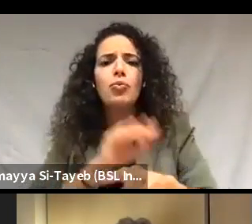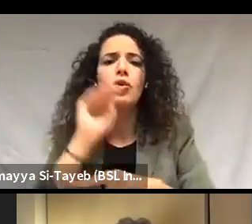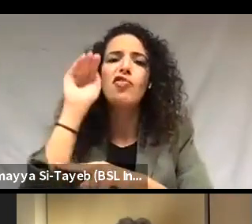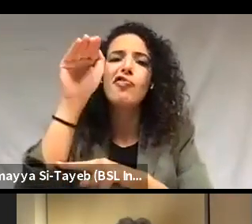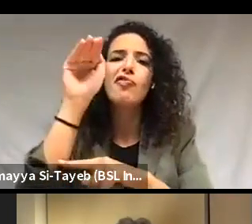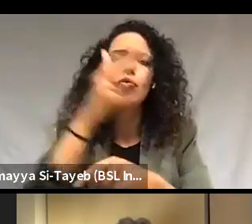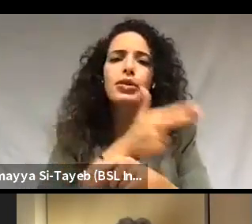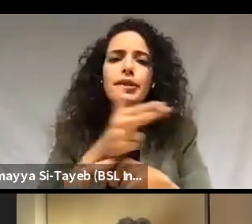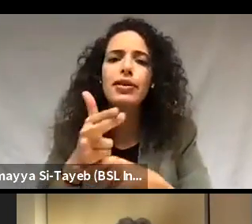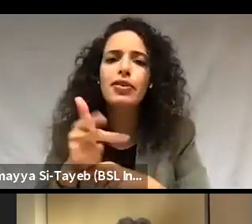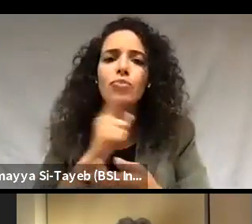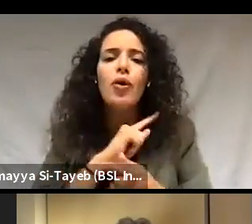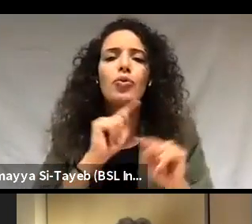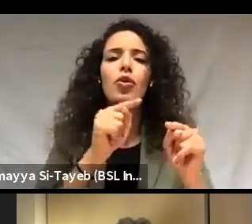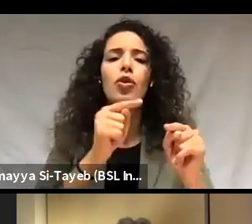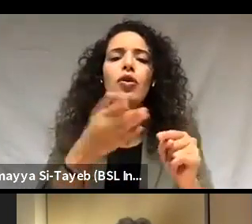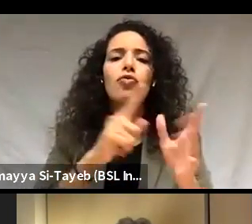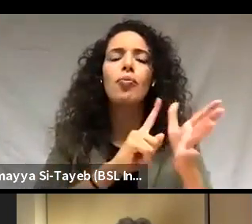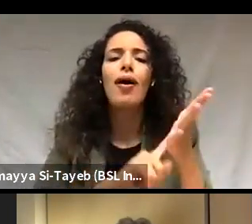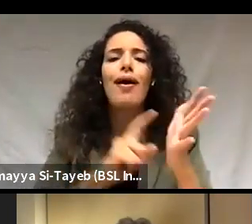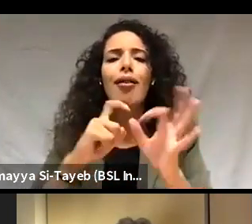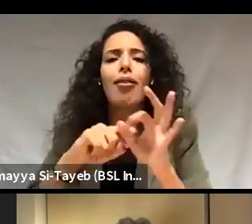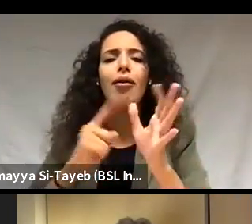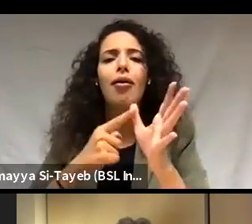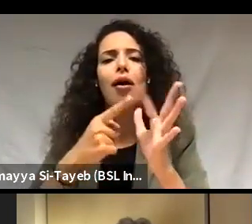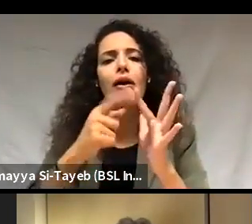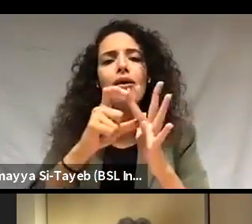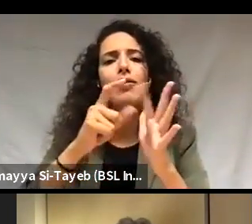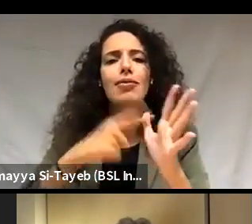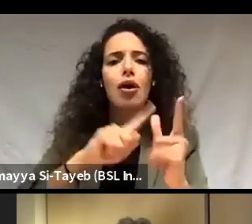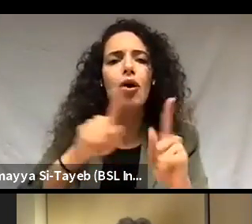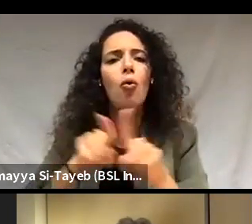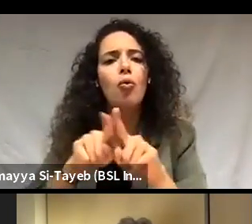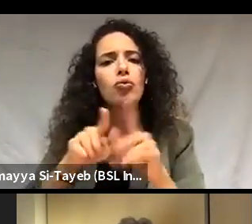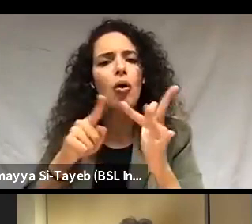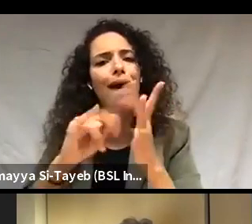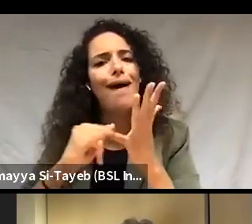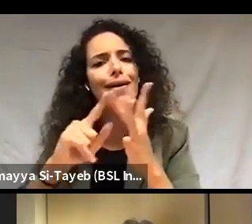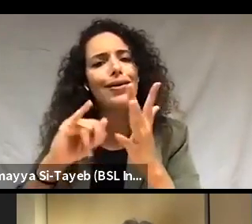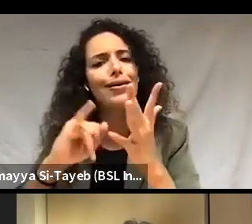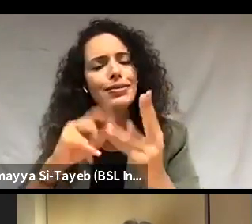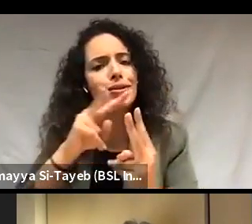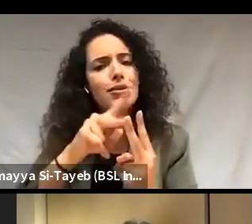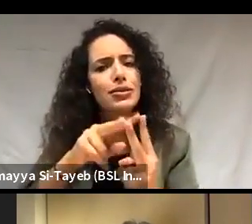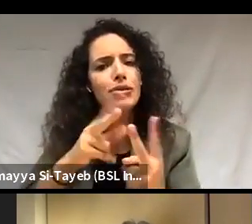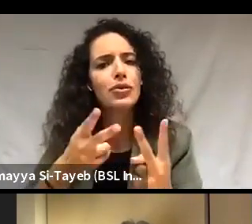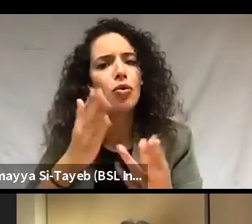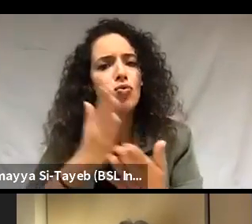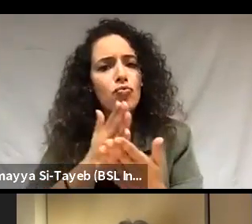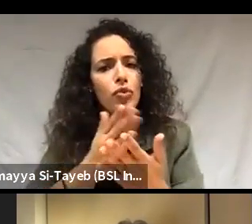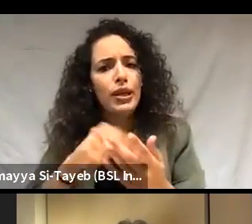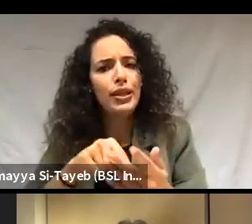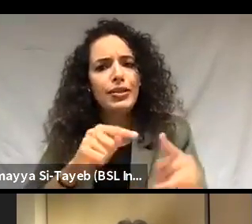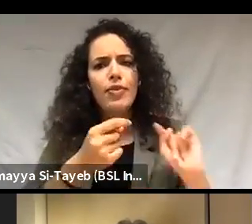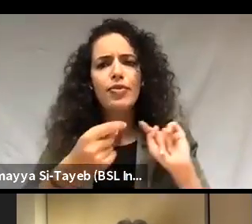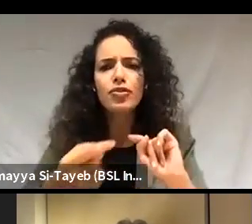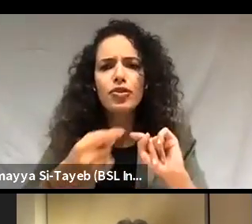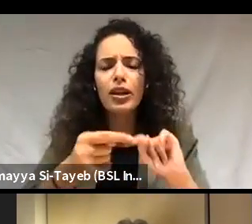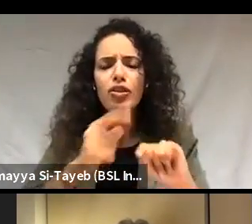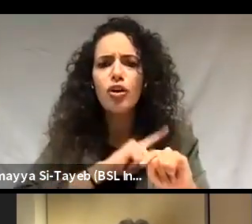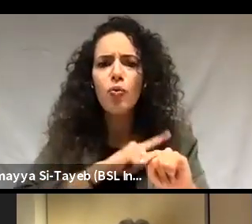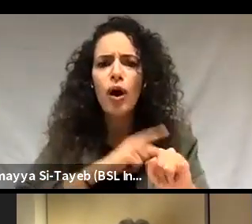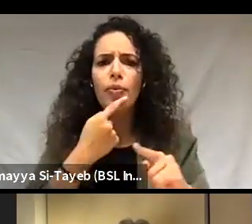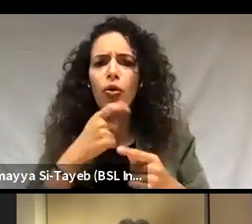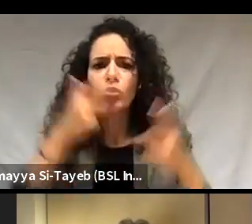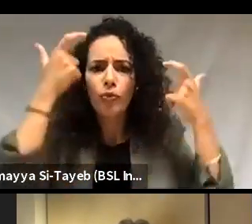threat from Al-Qaeda and Daesh and the others, and that presents challenges to the prosecution and